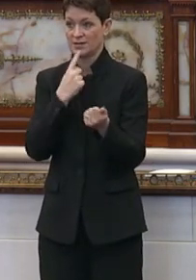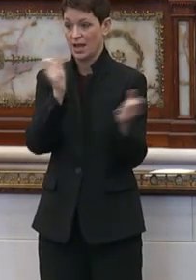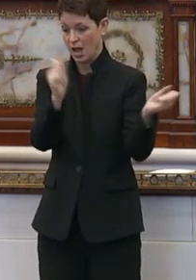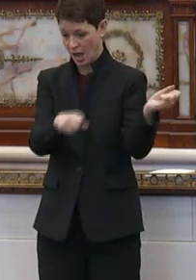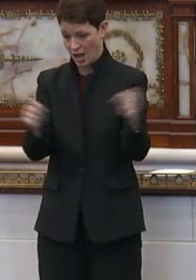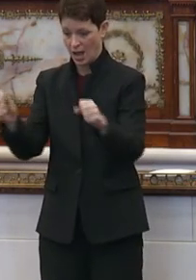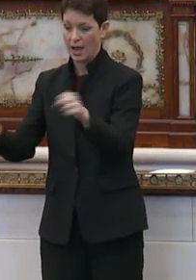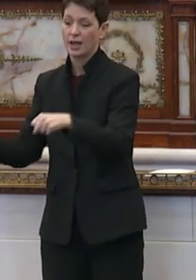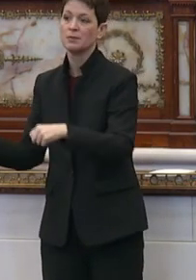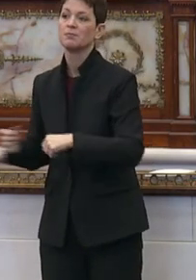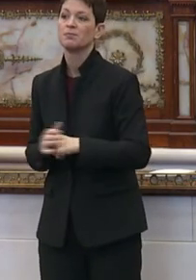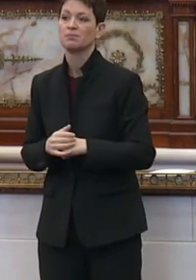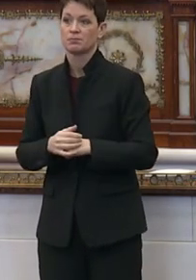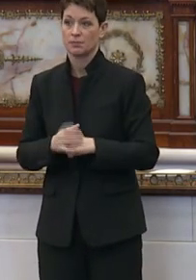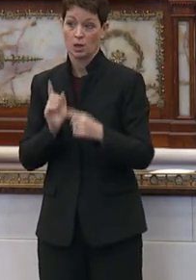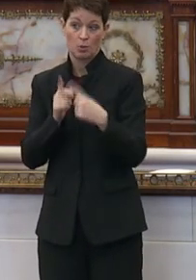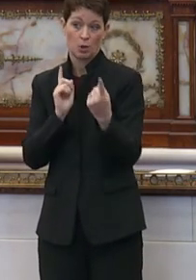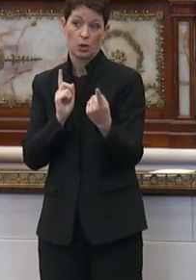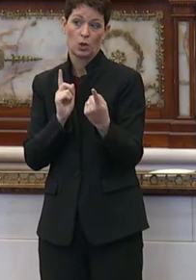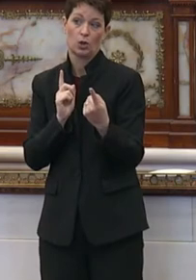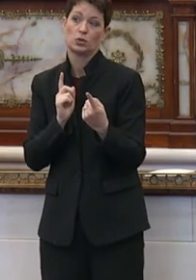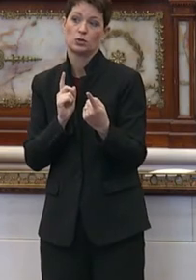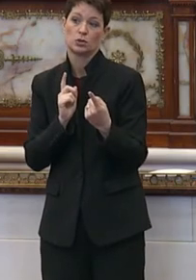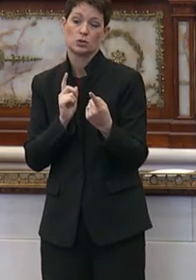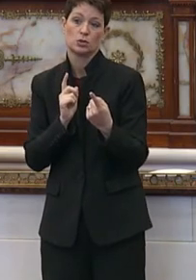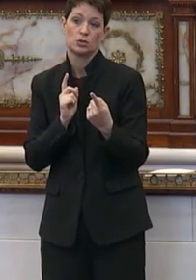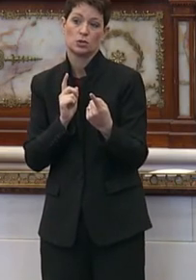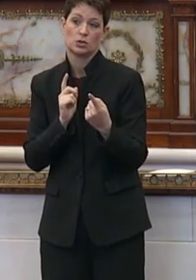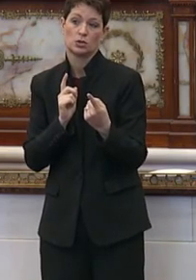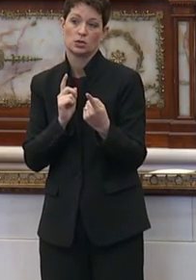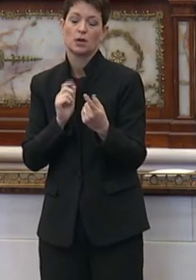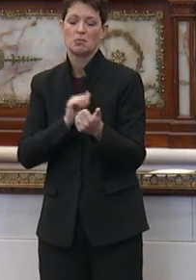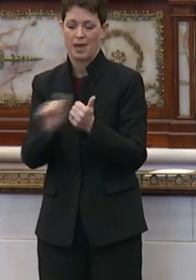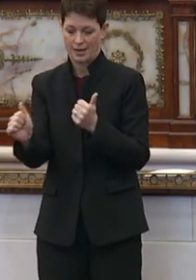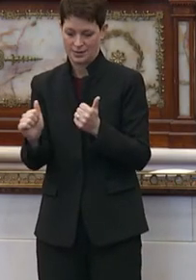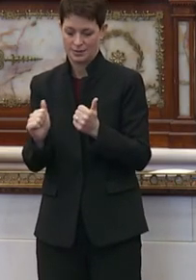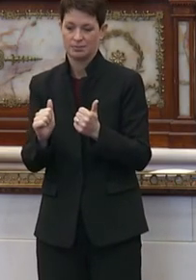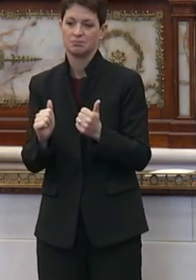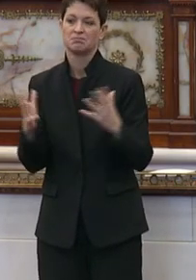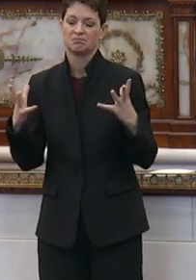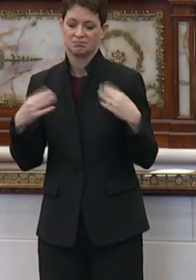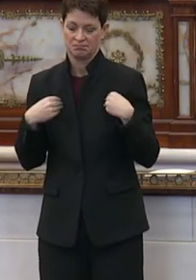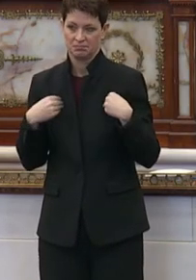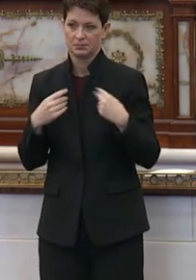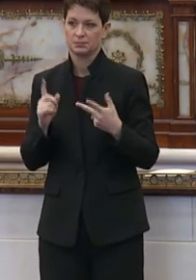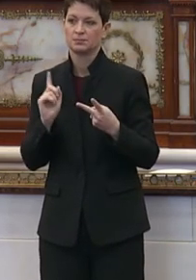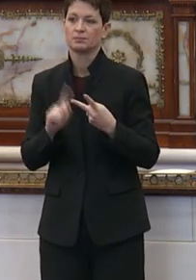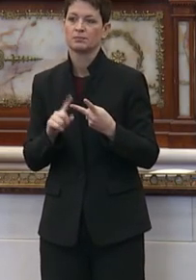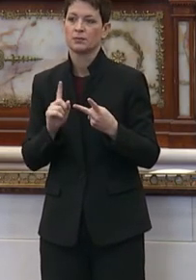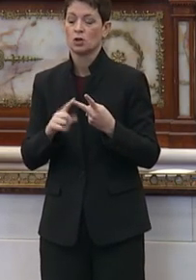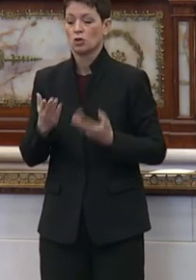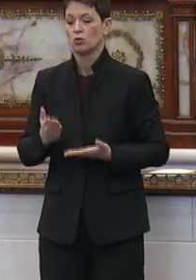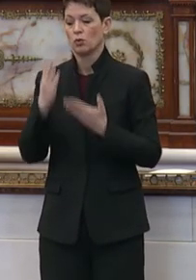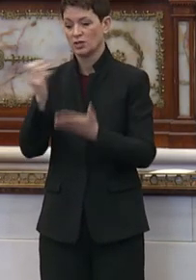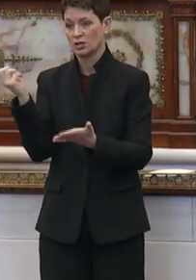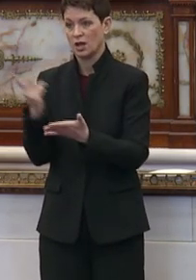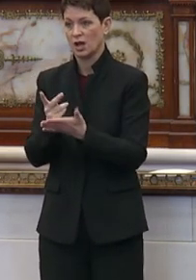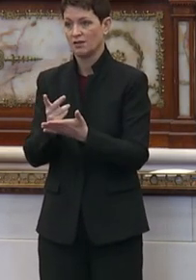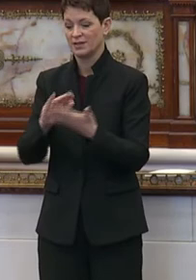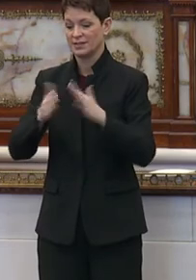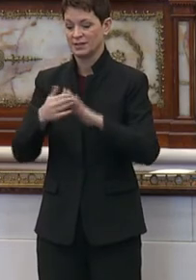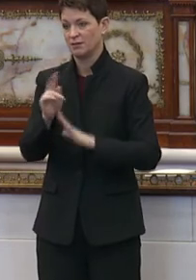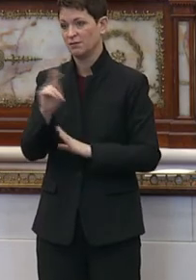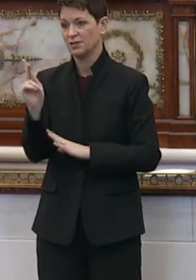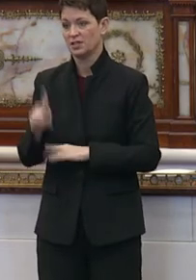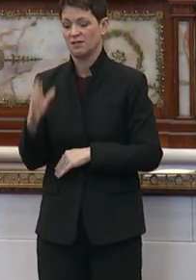saying aye. Aye. Aye. Those opposed, the ayes have it. Resolution is approved. And a resolution authorizing the